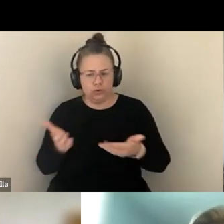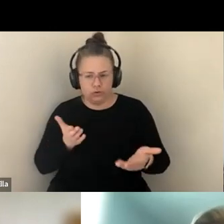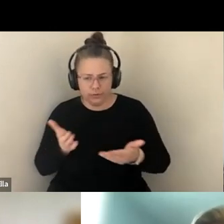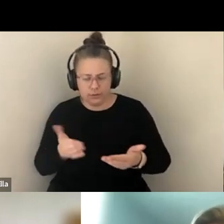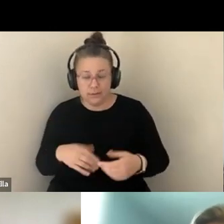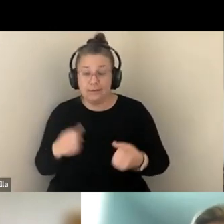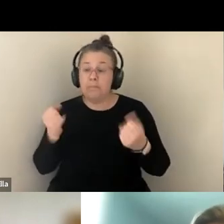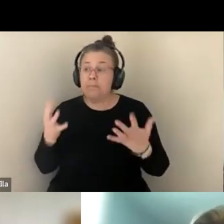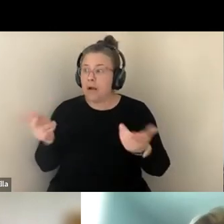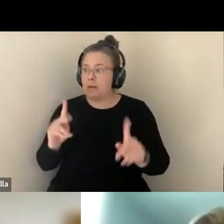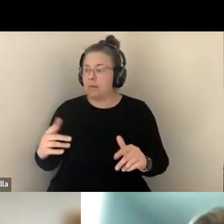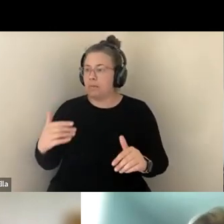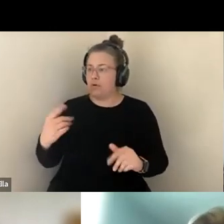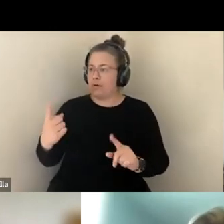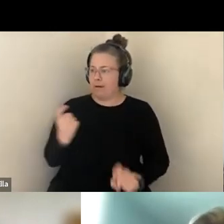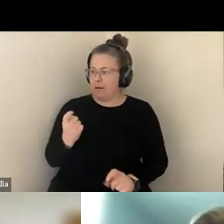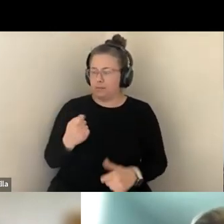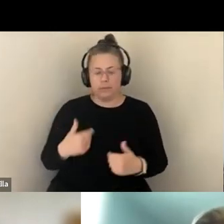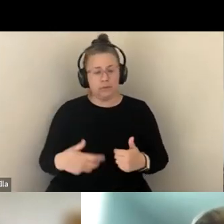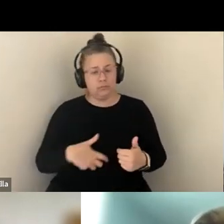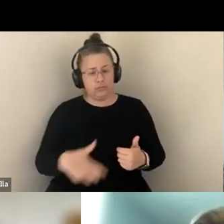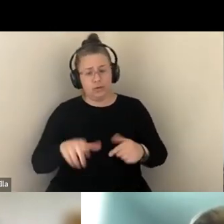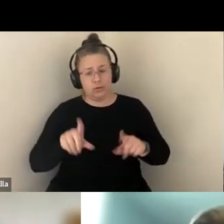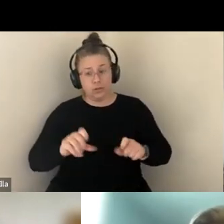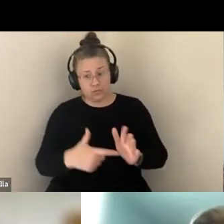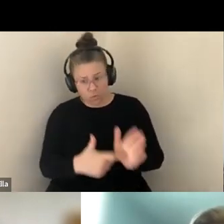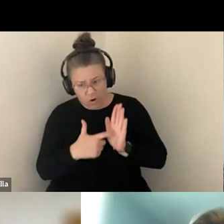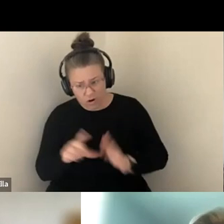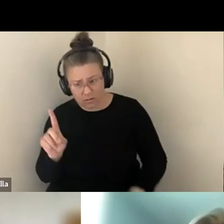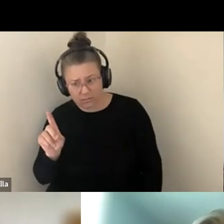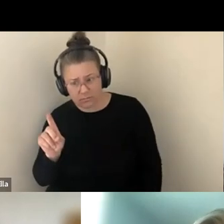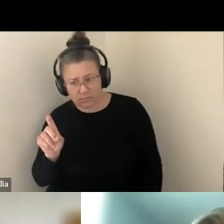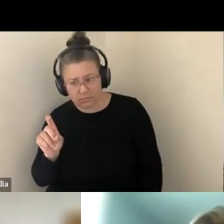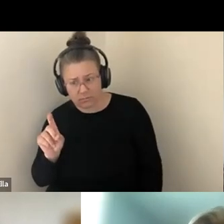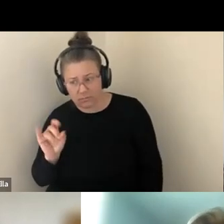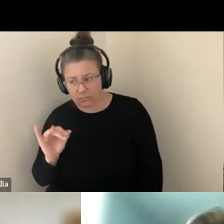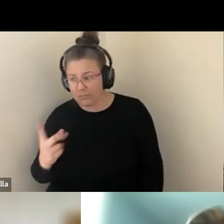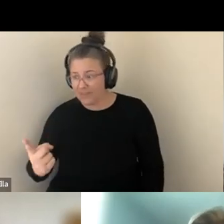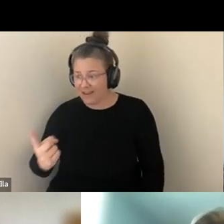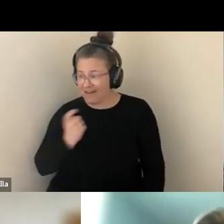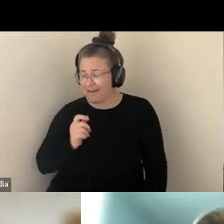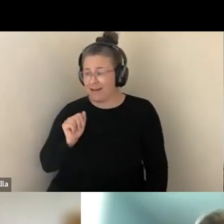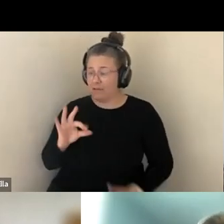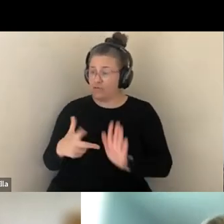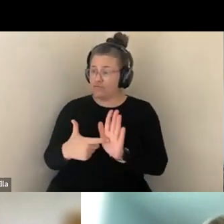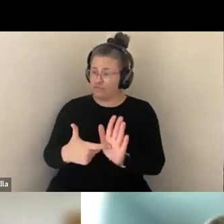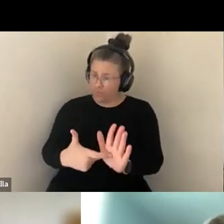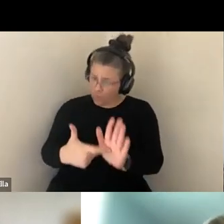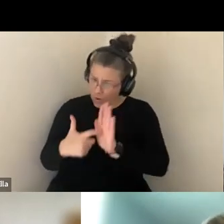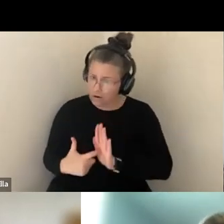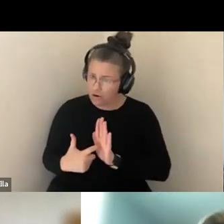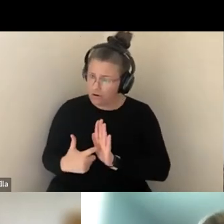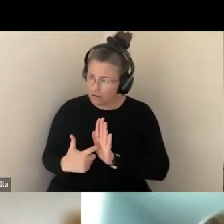prenatal testing obligatory? Why are they asking, is it obligatory, when it's supposed to be